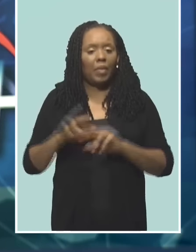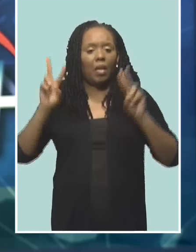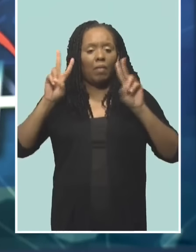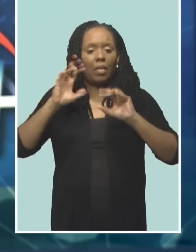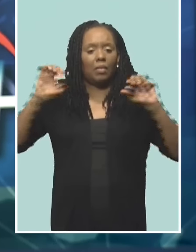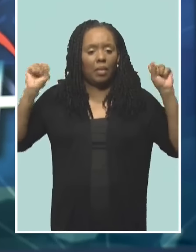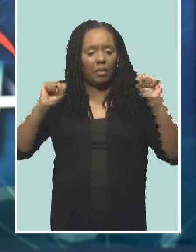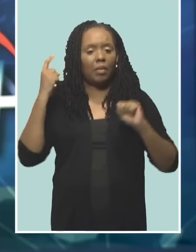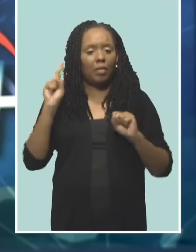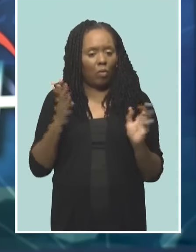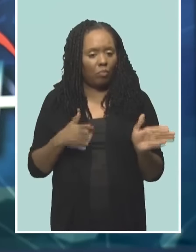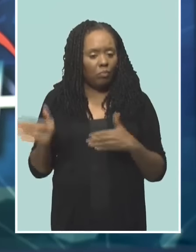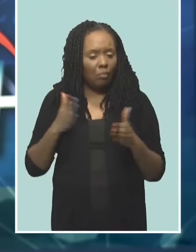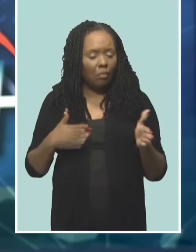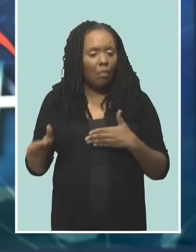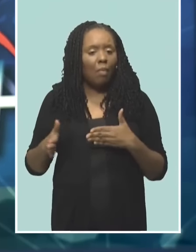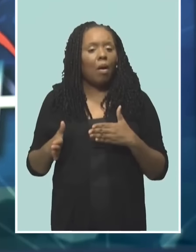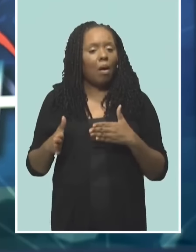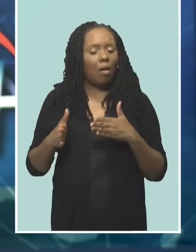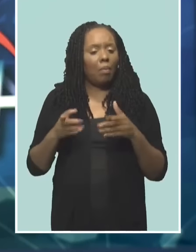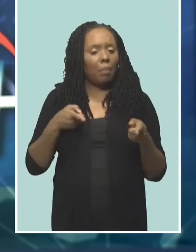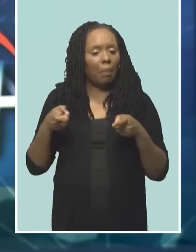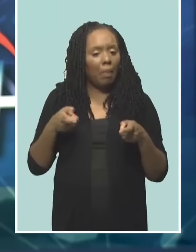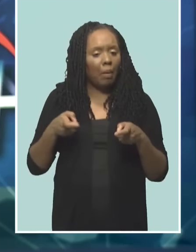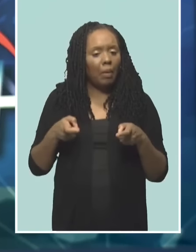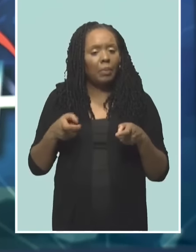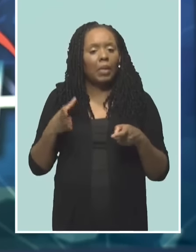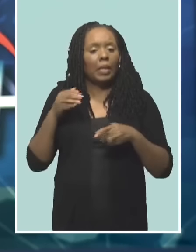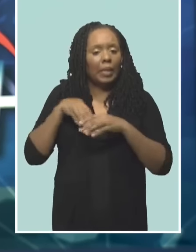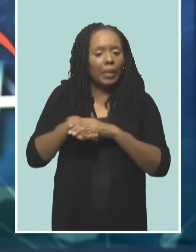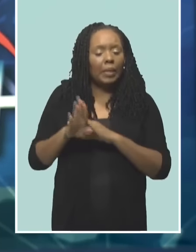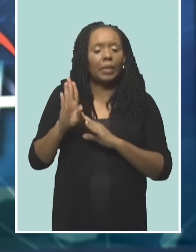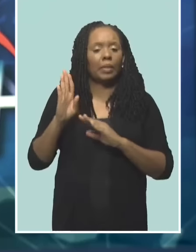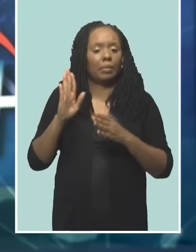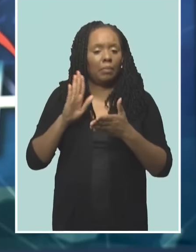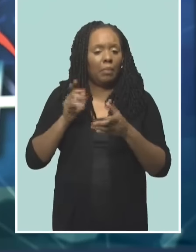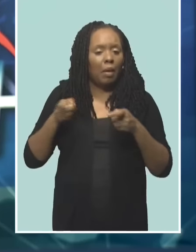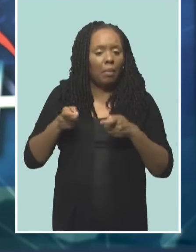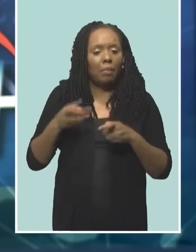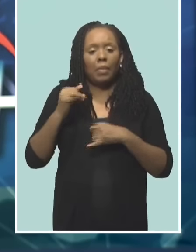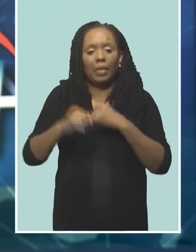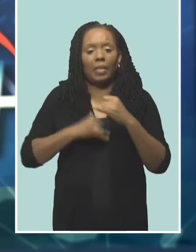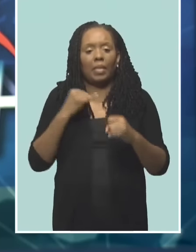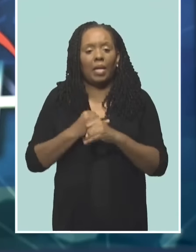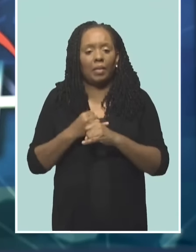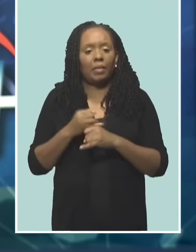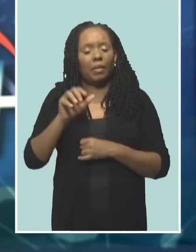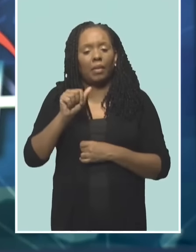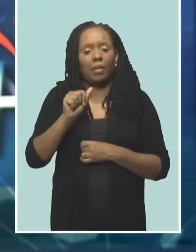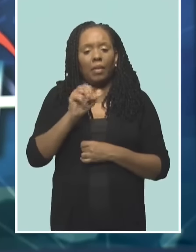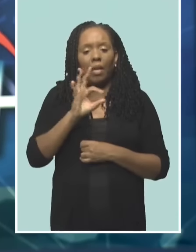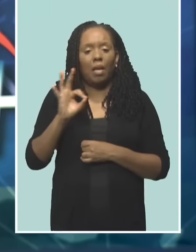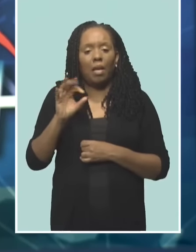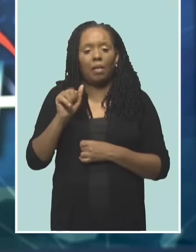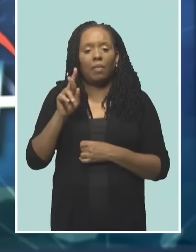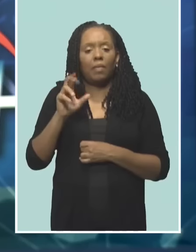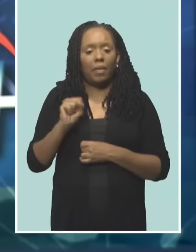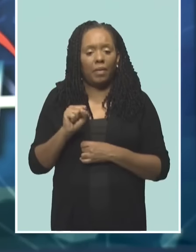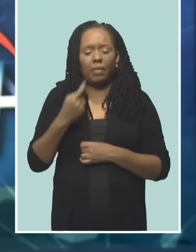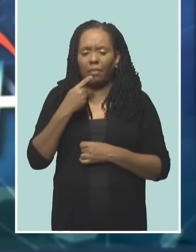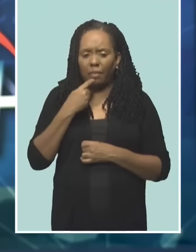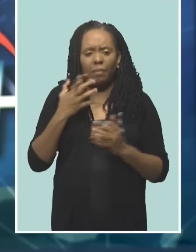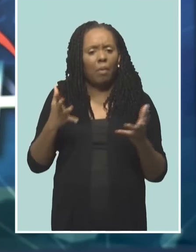Strategic Enrollment Management and International Affairs at Delaware State University, Antonio Boyle, says they're on a mission to